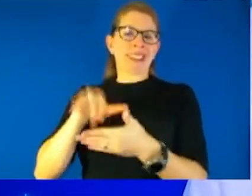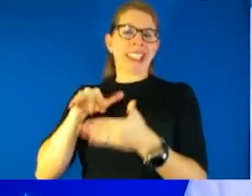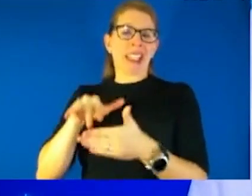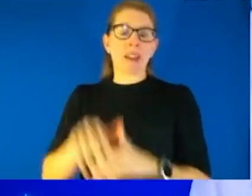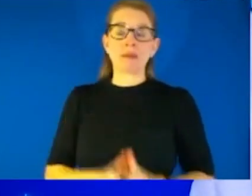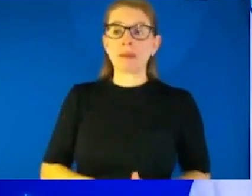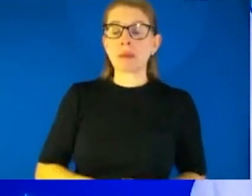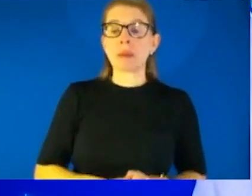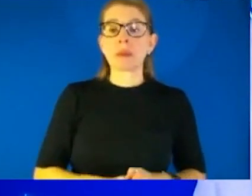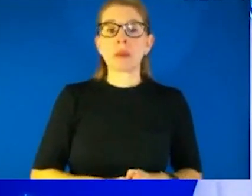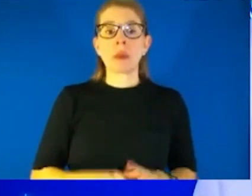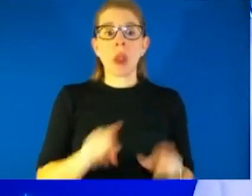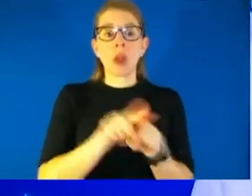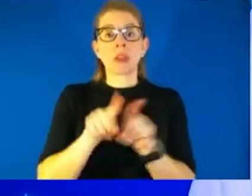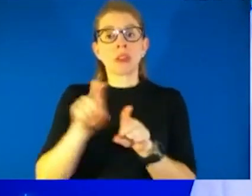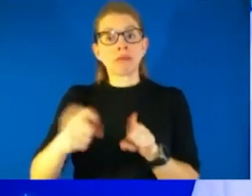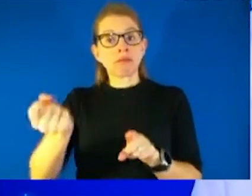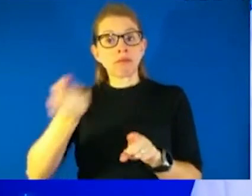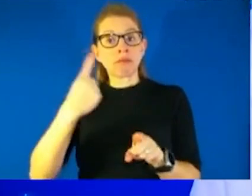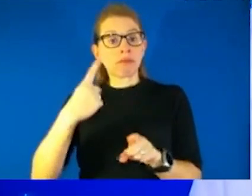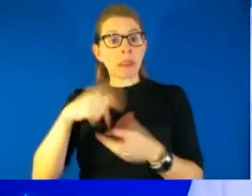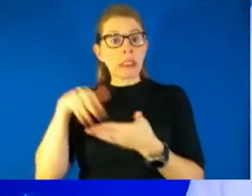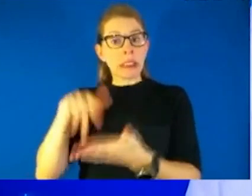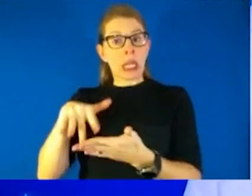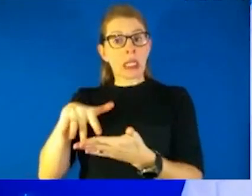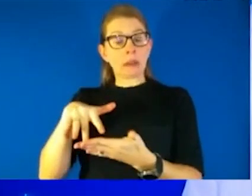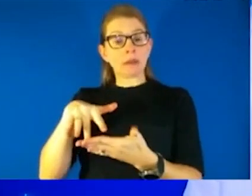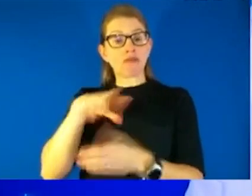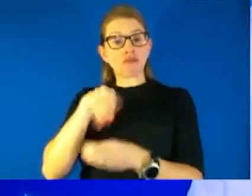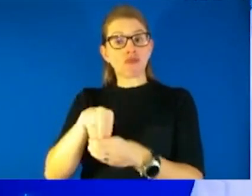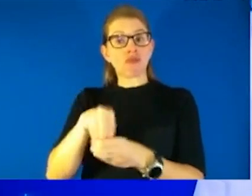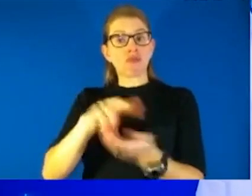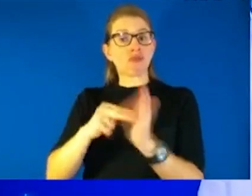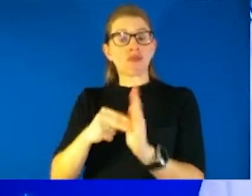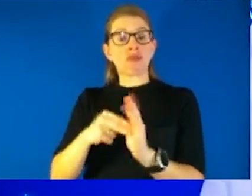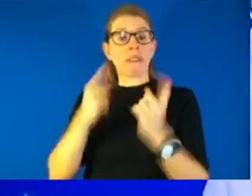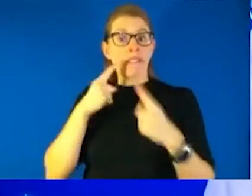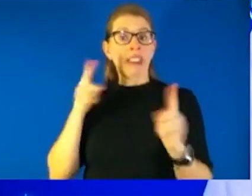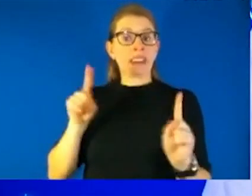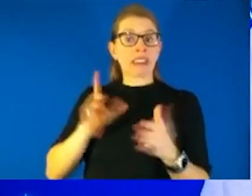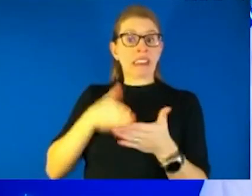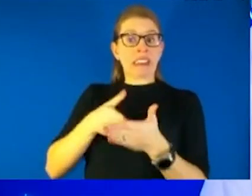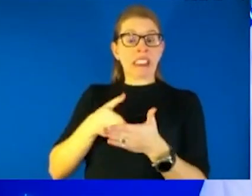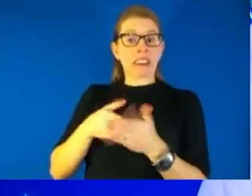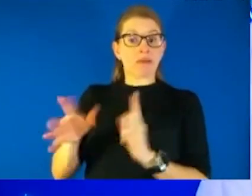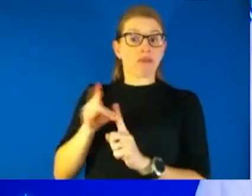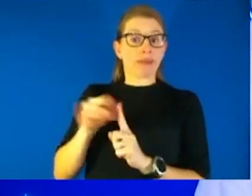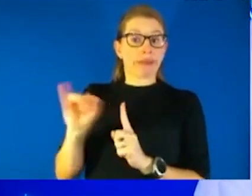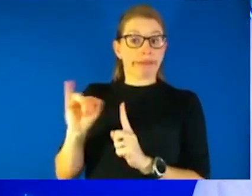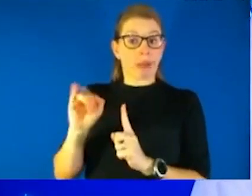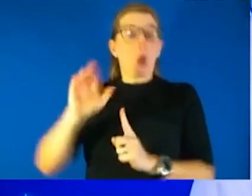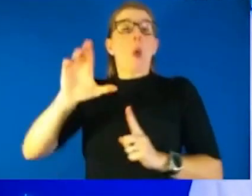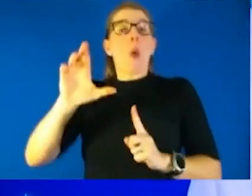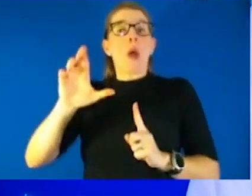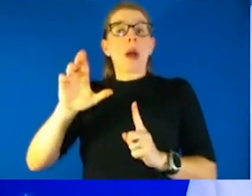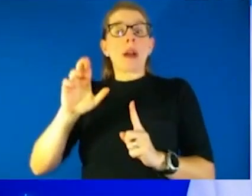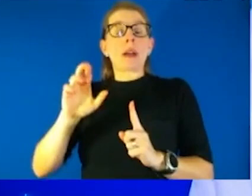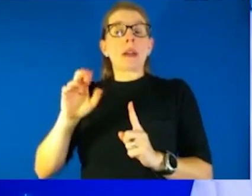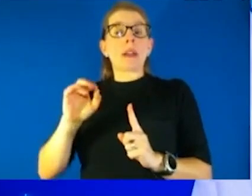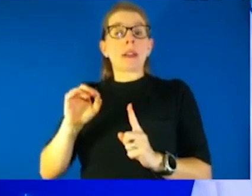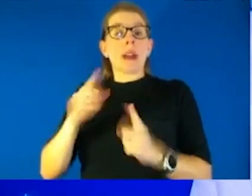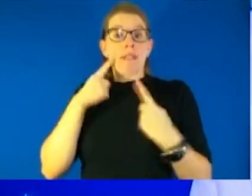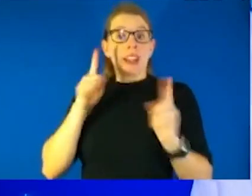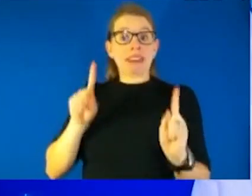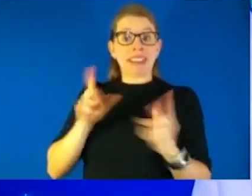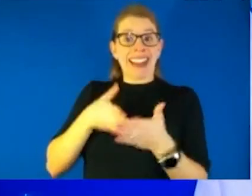to also understand in these studies, are they talking about effectiveness against infection, or is it effectiveness against